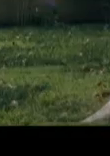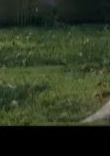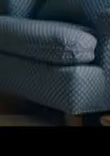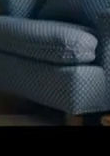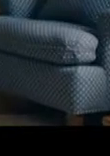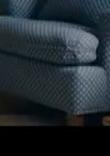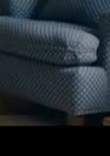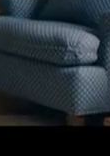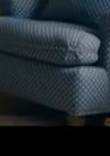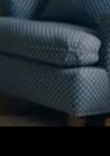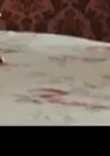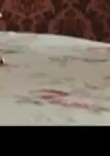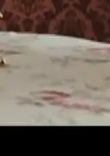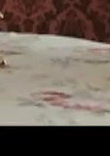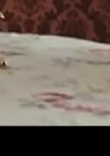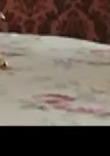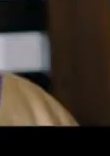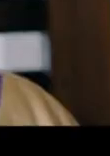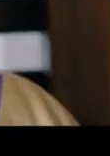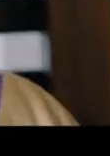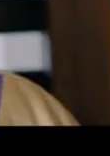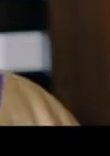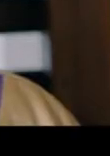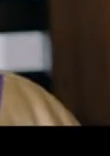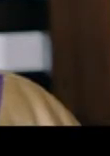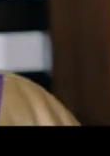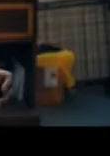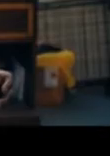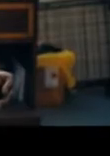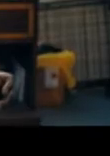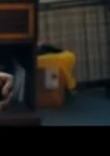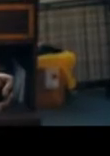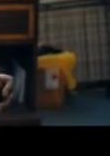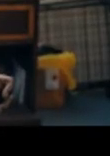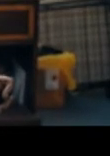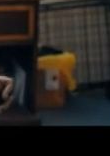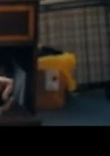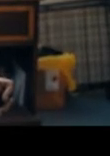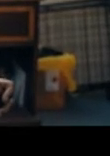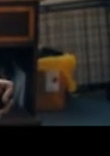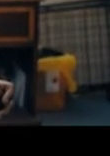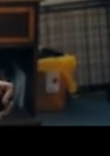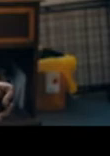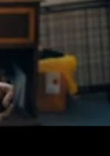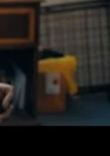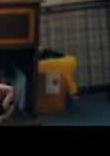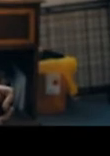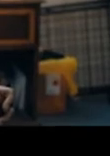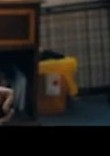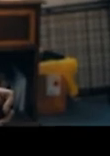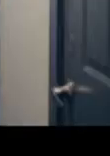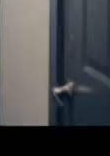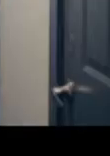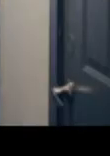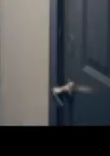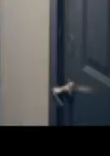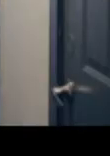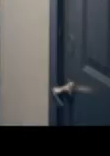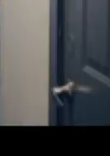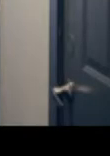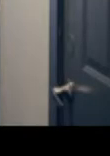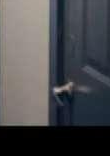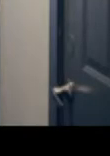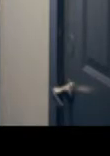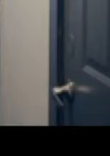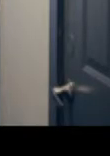One in 6 seniors faces the threat of hunger, and millions more live in isolation. America, let's do lunch. Drop off a hot